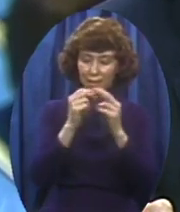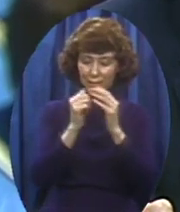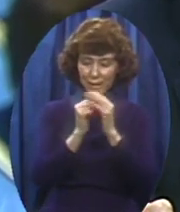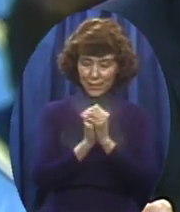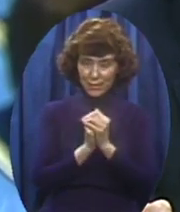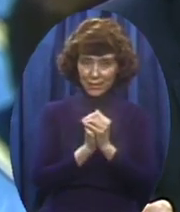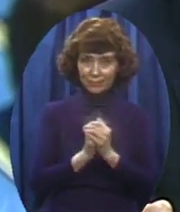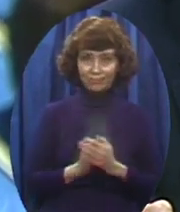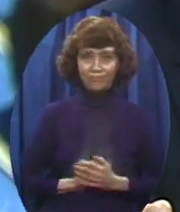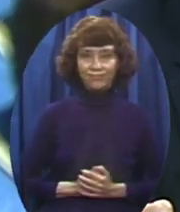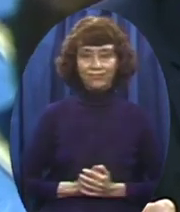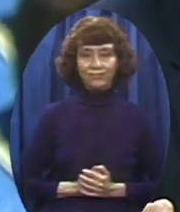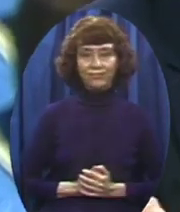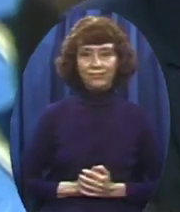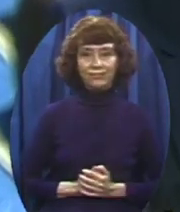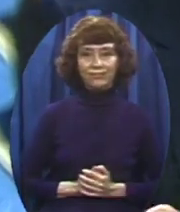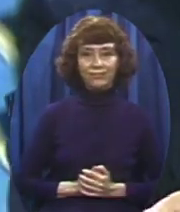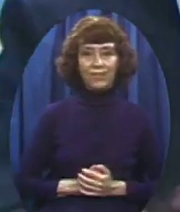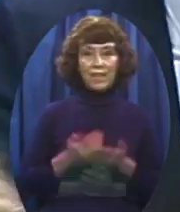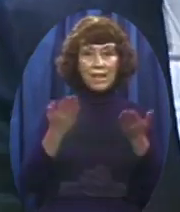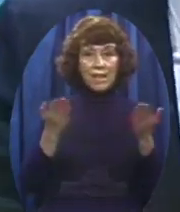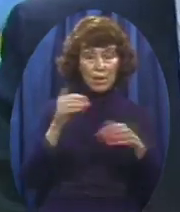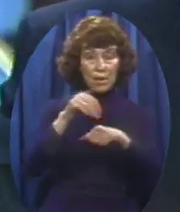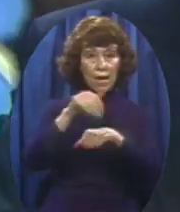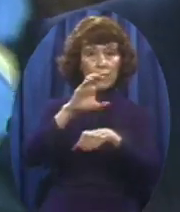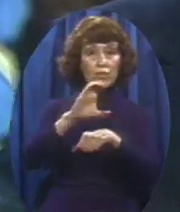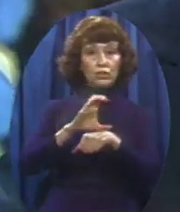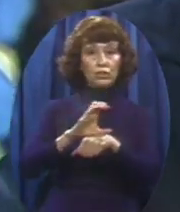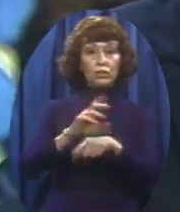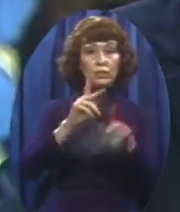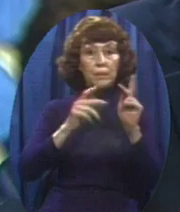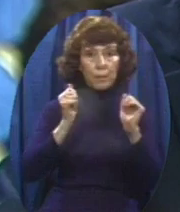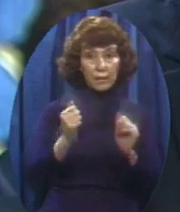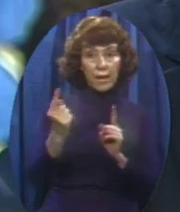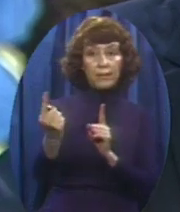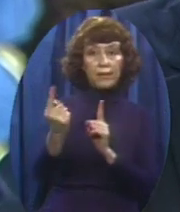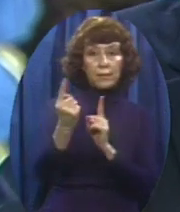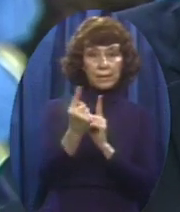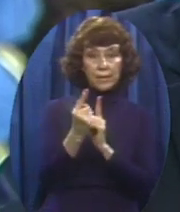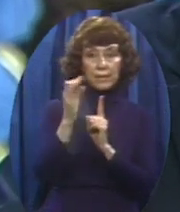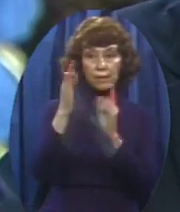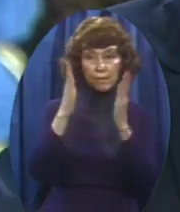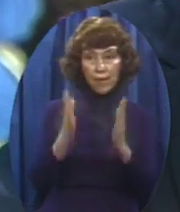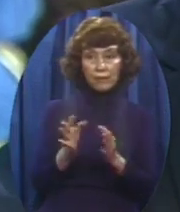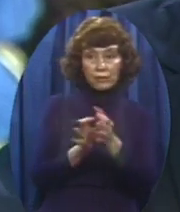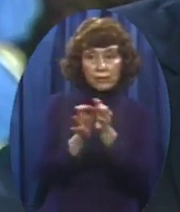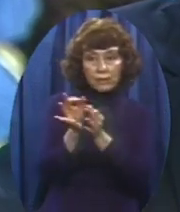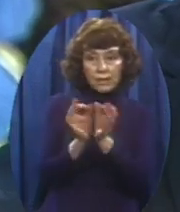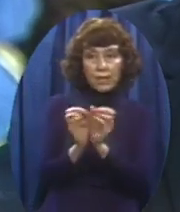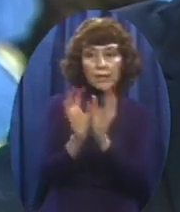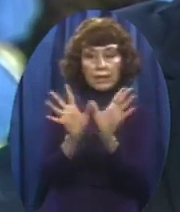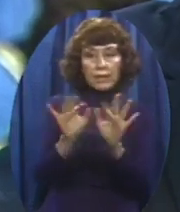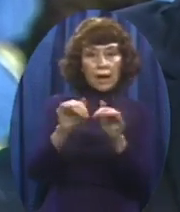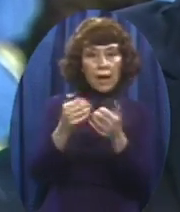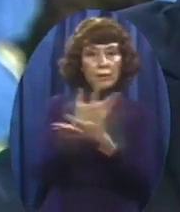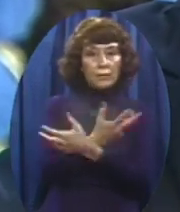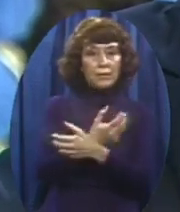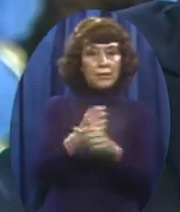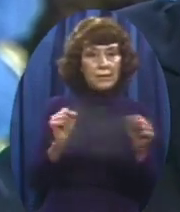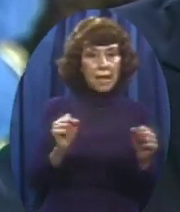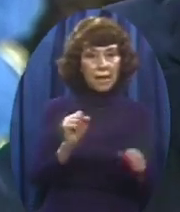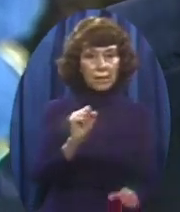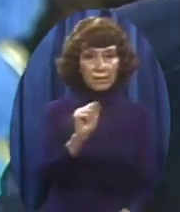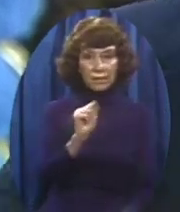heads are bowed, our pastors are here at the front to meet you. I'm going to ask you upstairs and down, whoever you are, whatever your need may